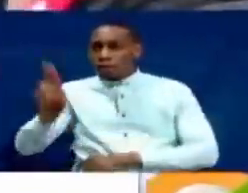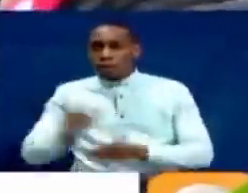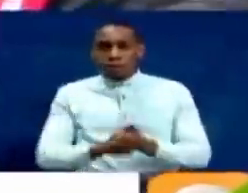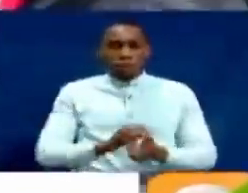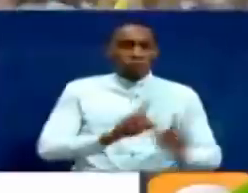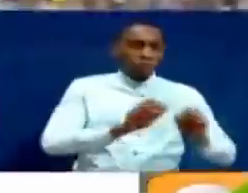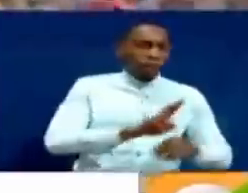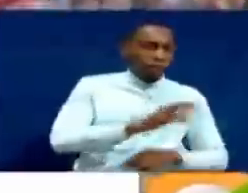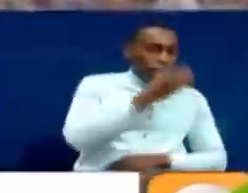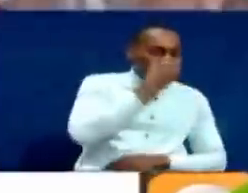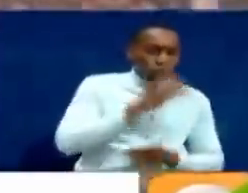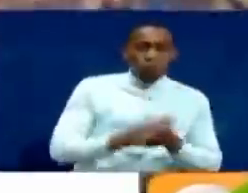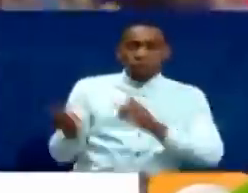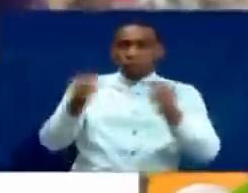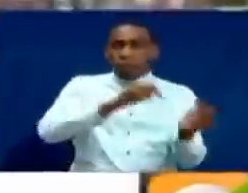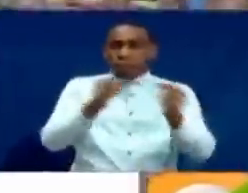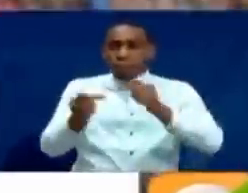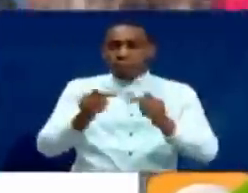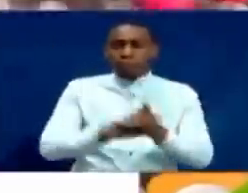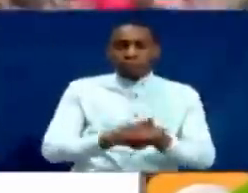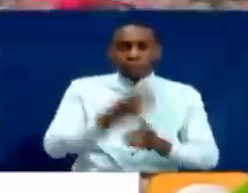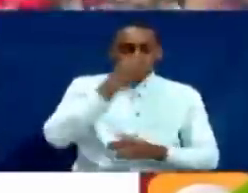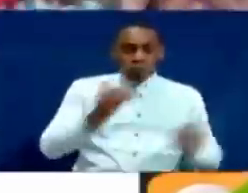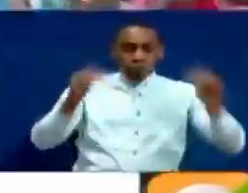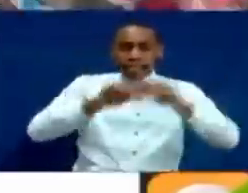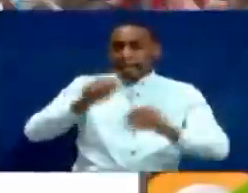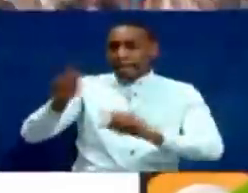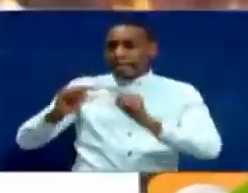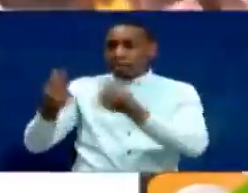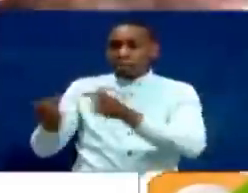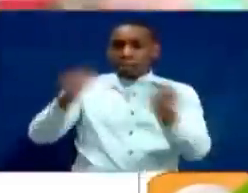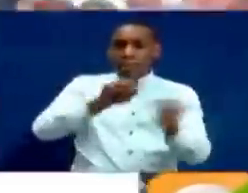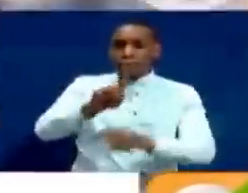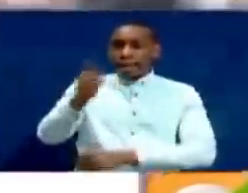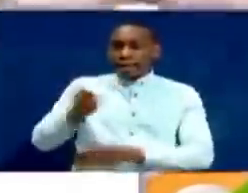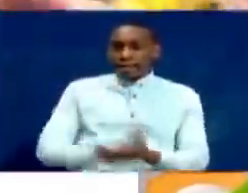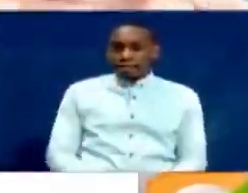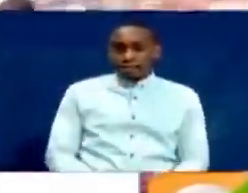Heckling and shouting matches characterized the DP's meeting as rival supporters faced off.